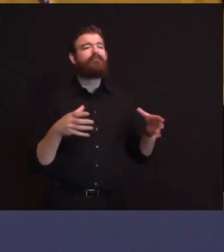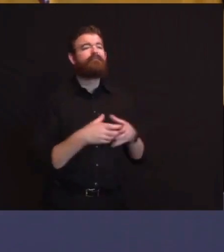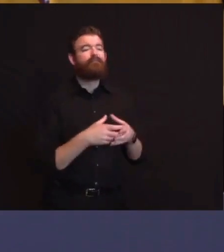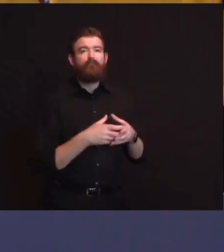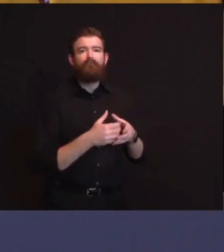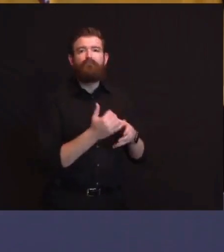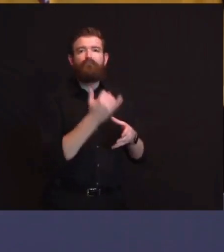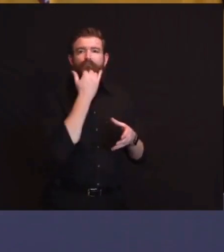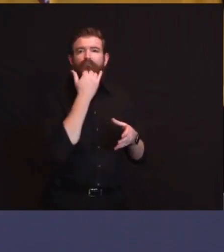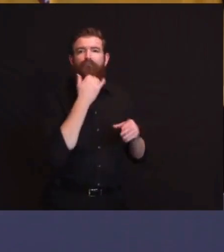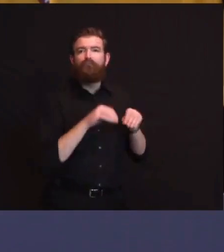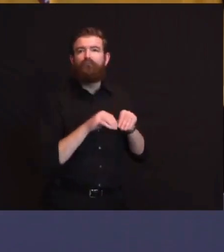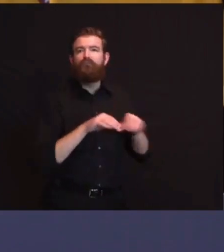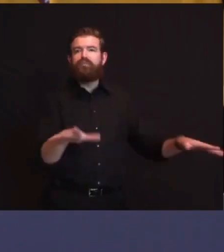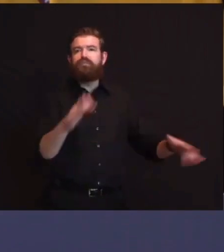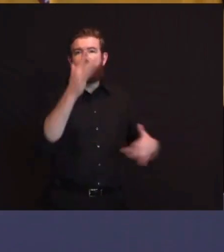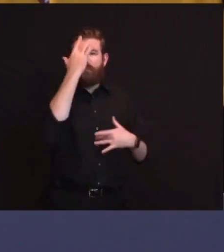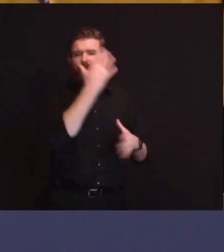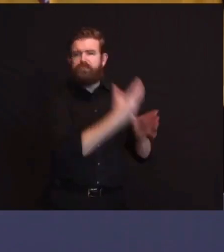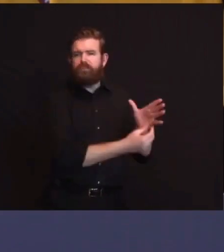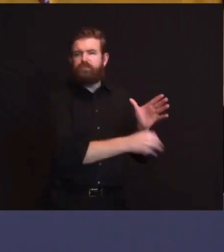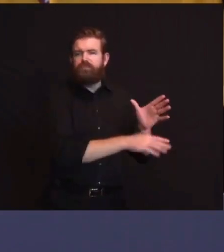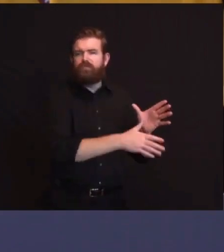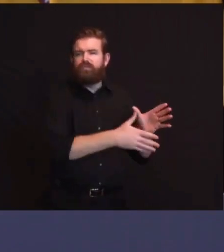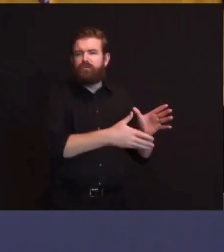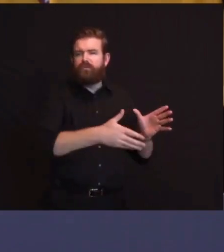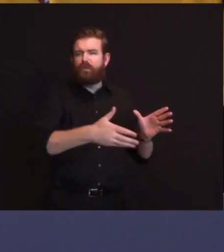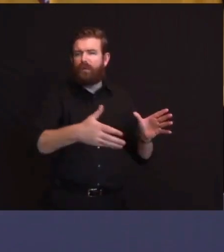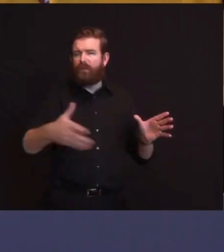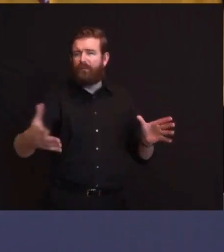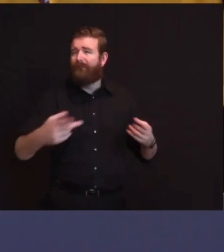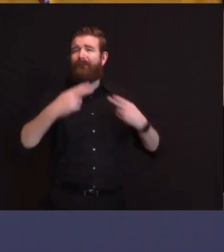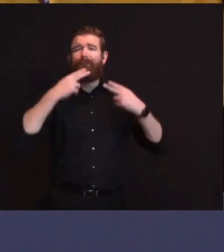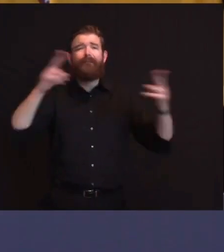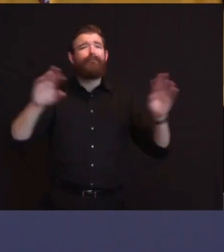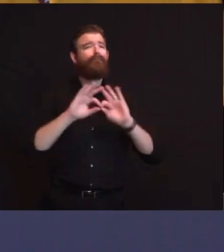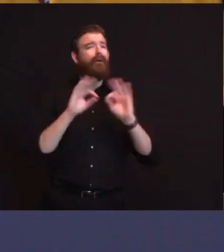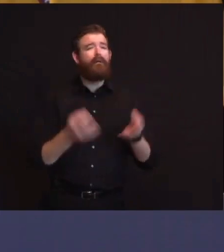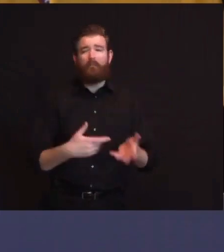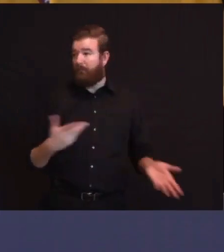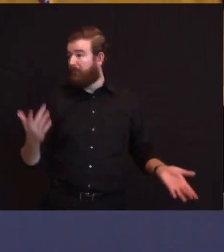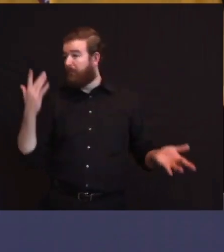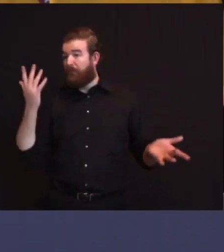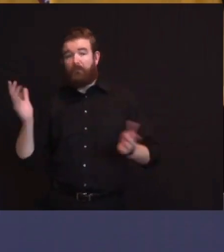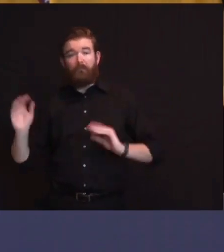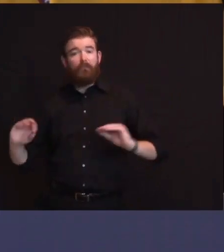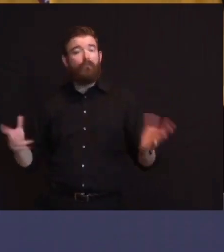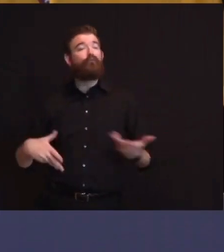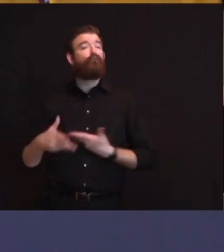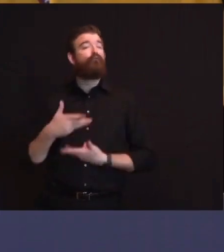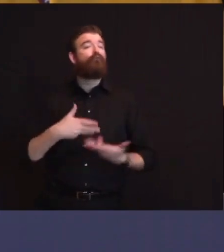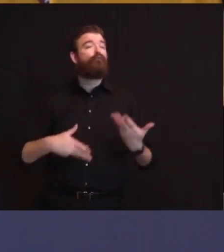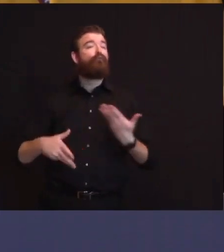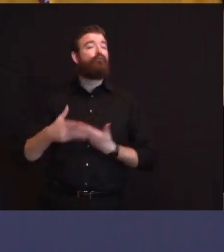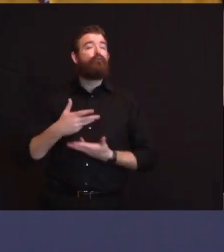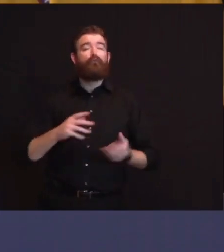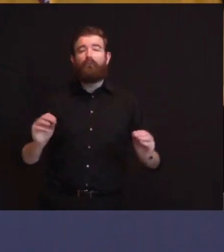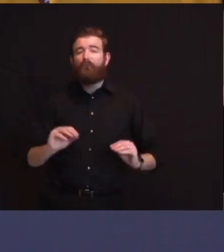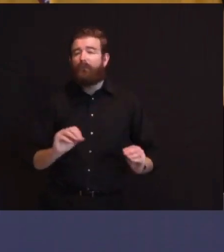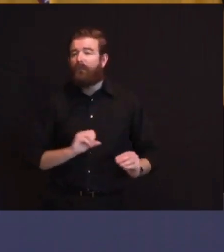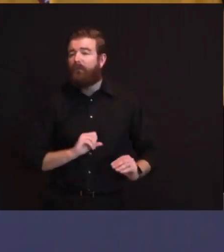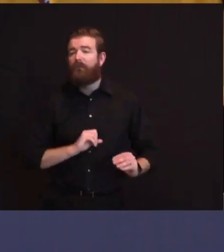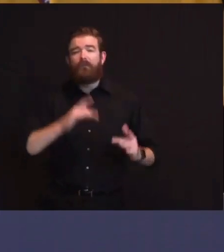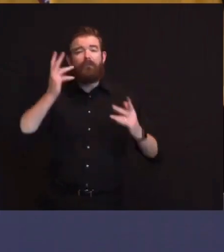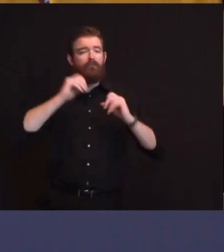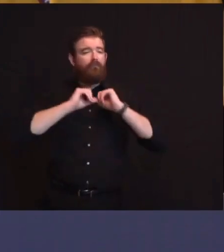gathering. An innocent, nobody knew that they were, no one was symptomatic, no one knew that they may have been